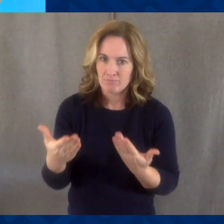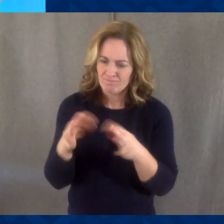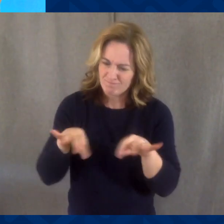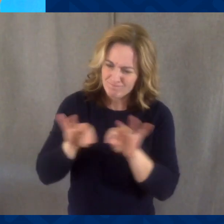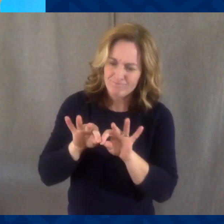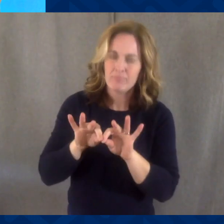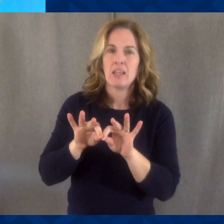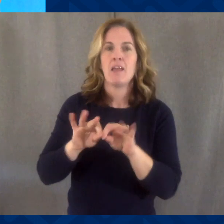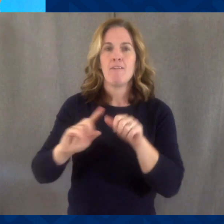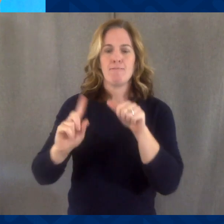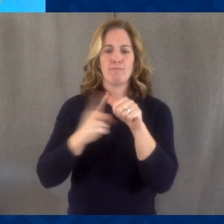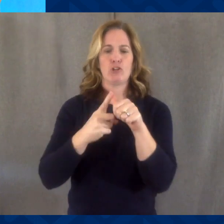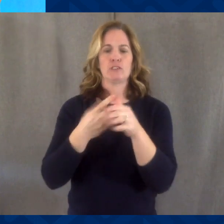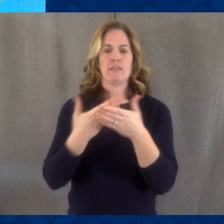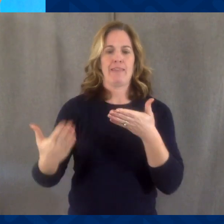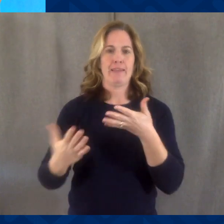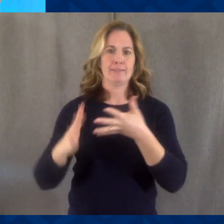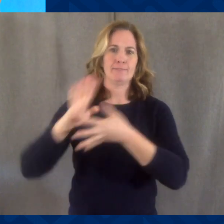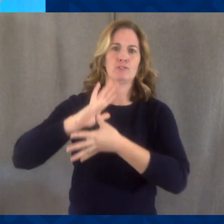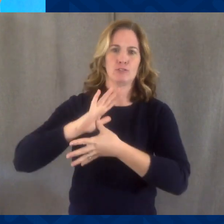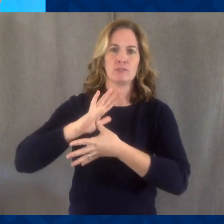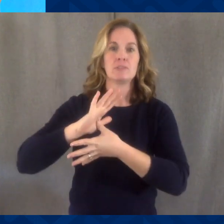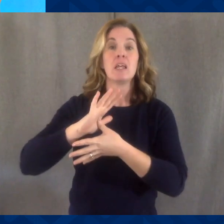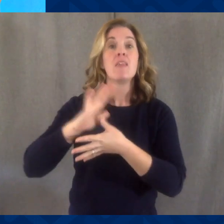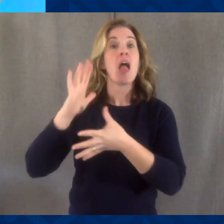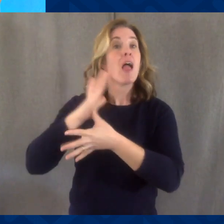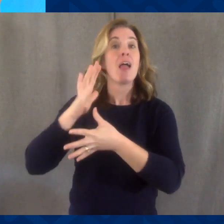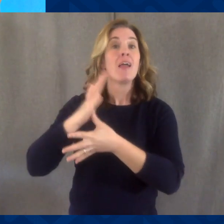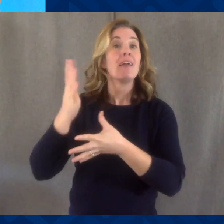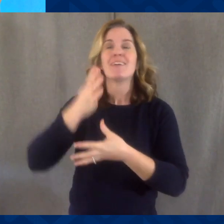if we did first things first, mm-hmm. if we looked first to the kingdom of God,